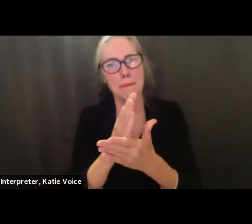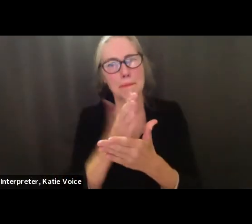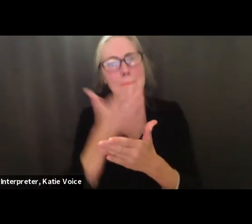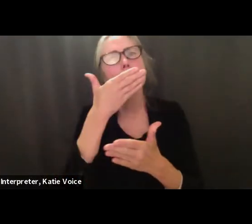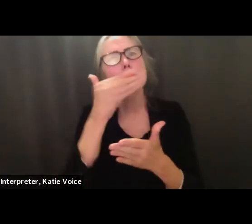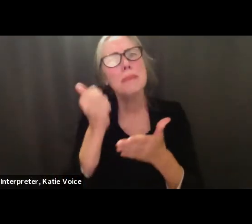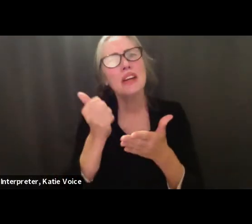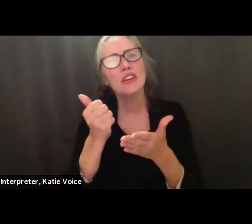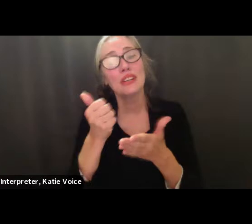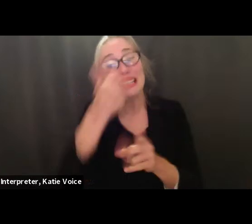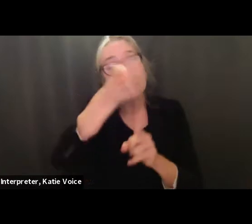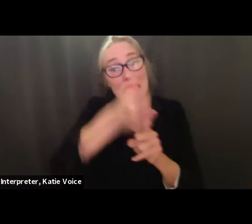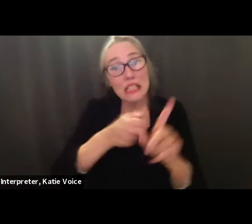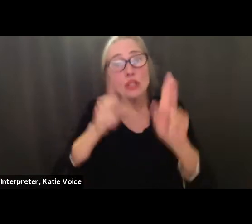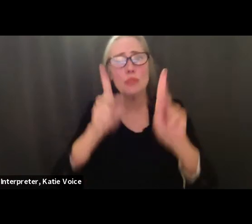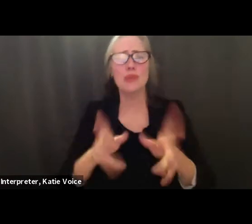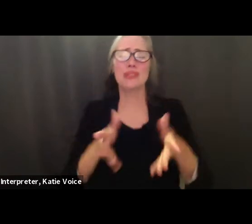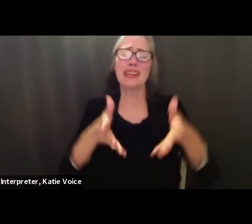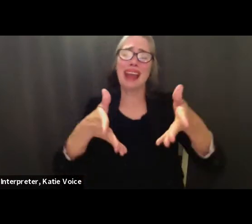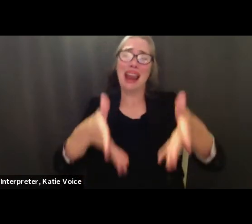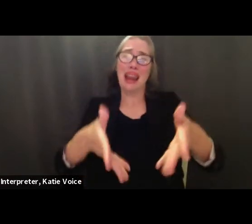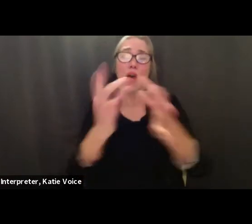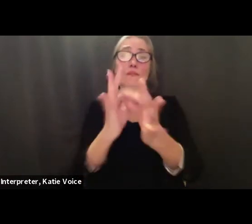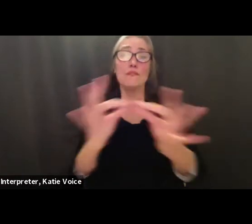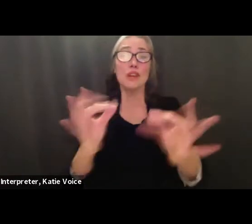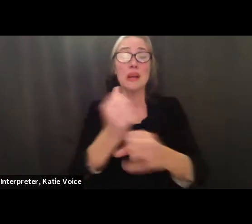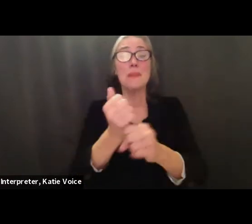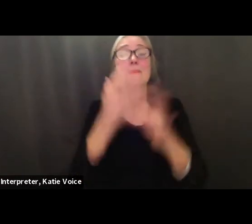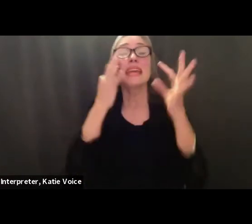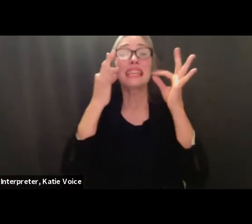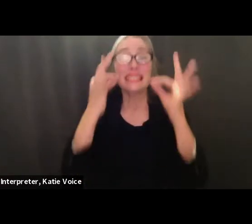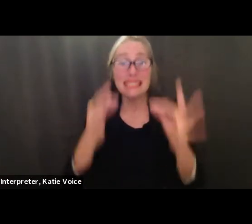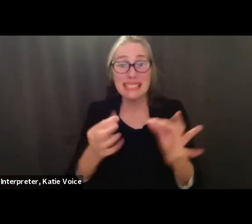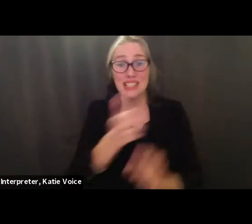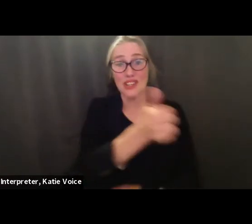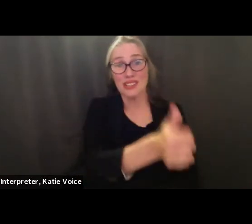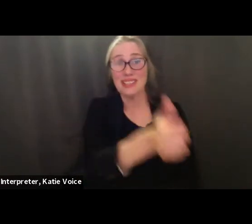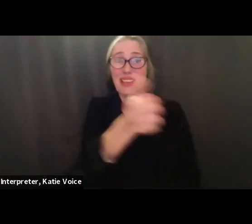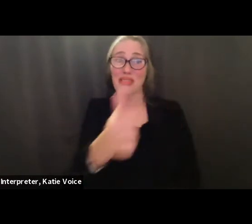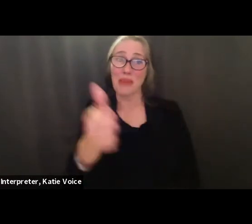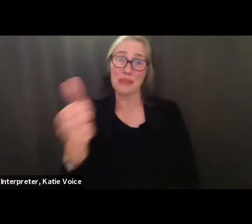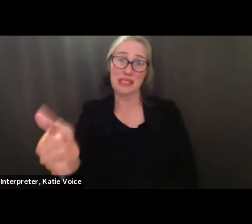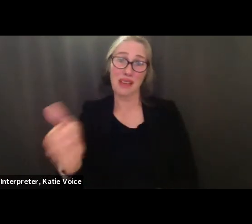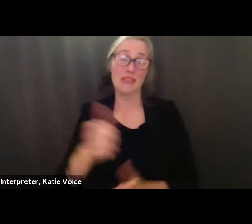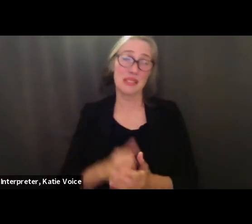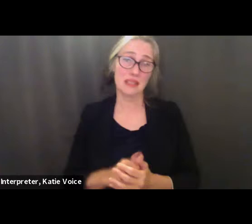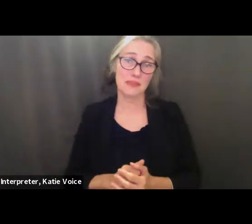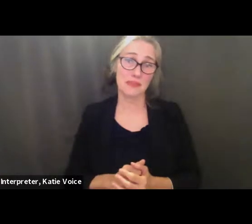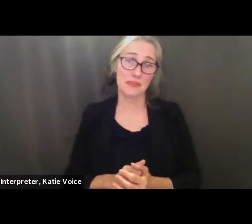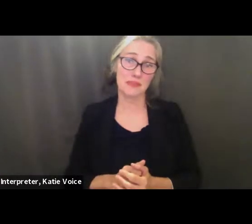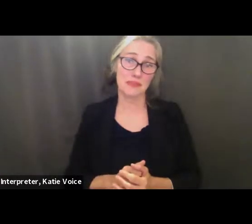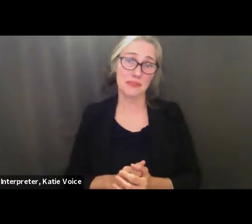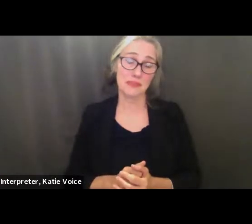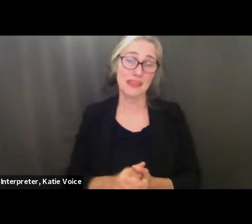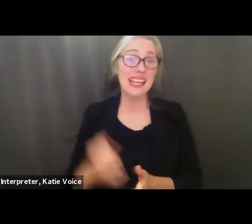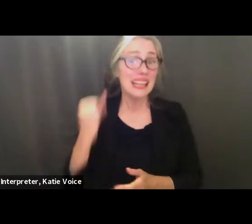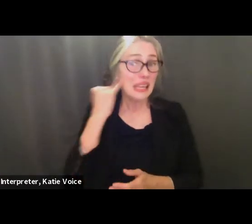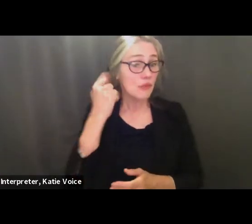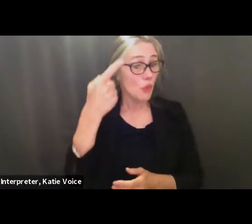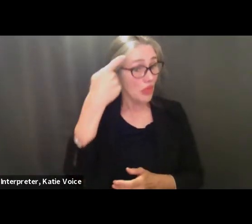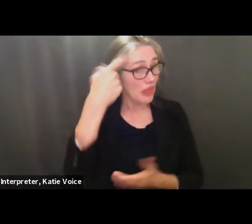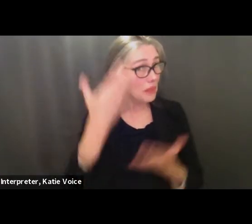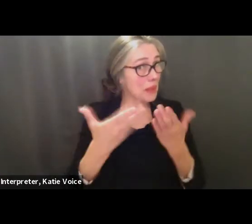están interesados en o que no están interesados y puedan hacer sus deducciones por ellos